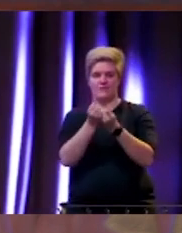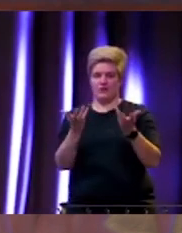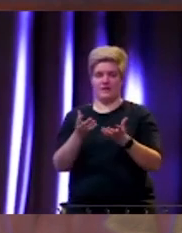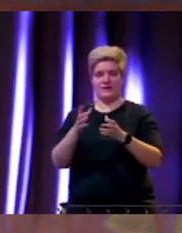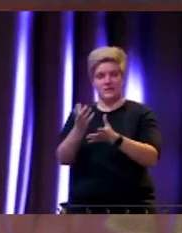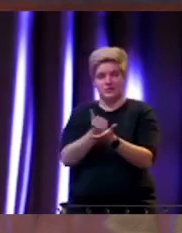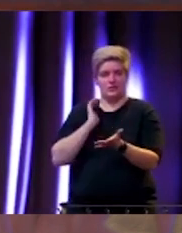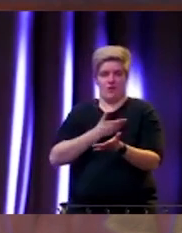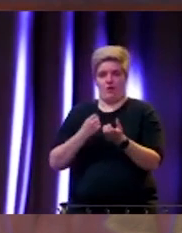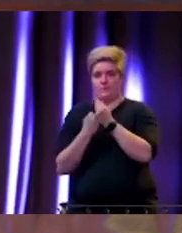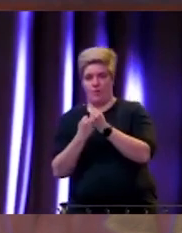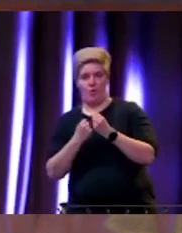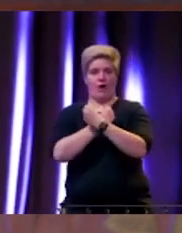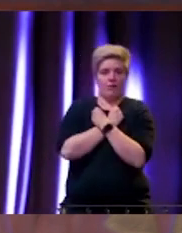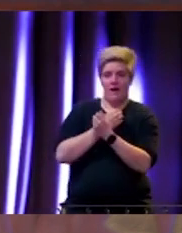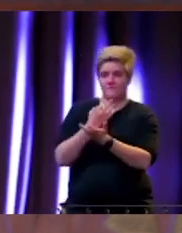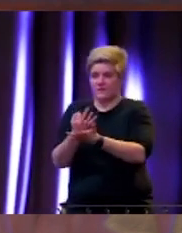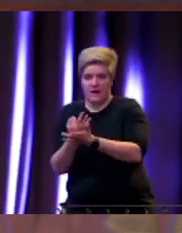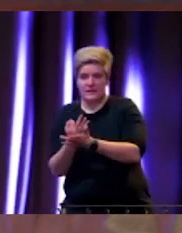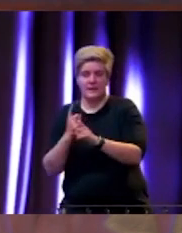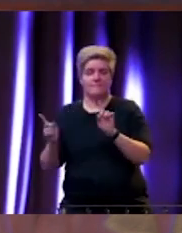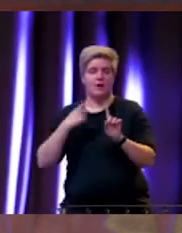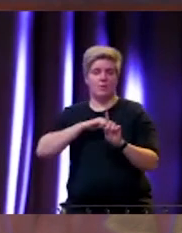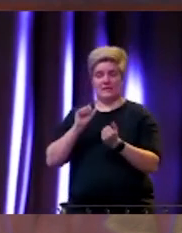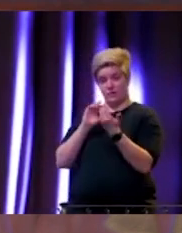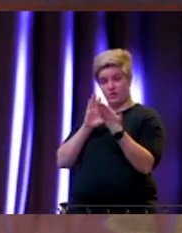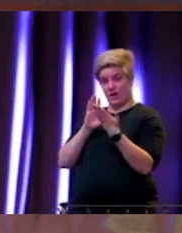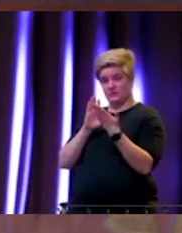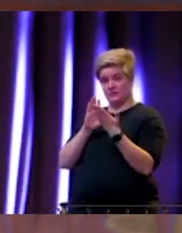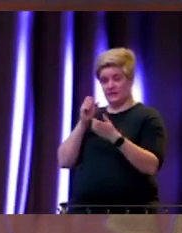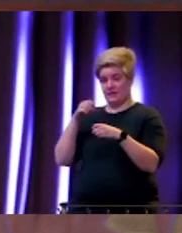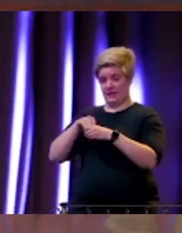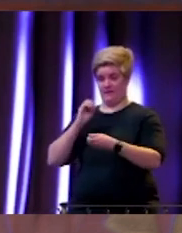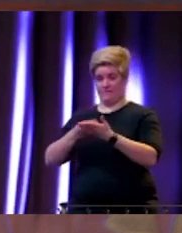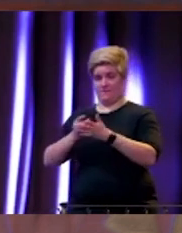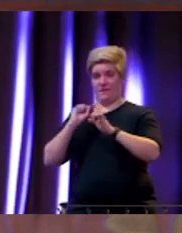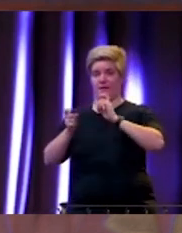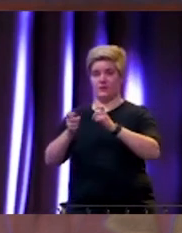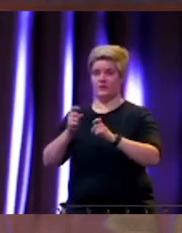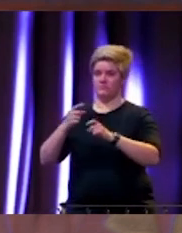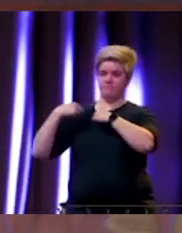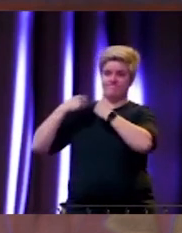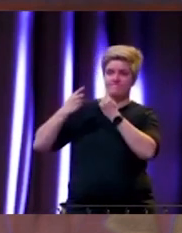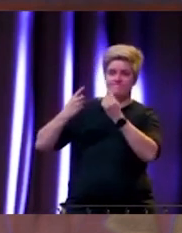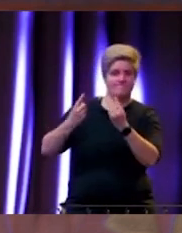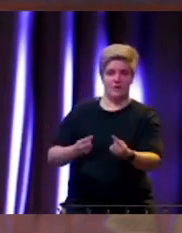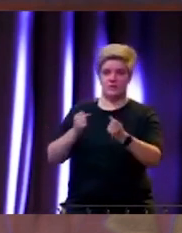right? We need to address within philanthropy that there have been historic inequities that we need to